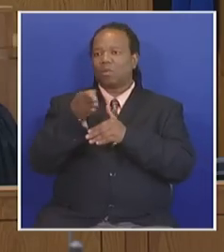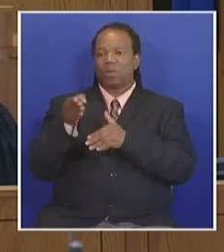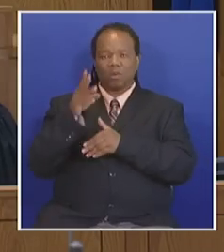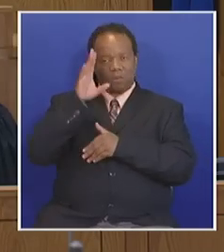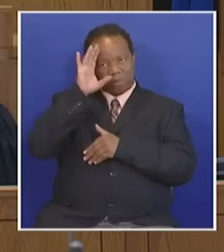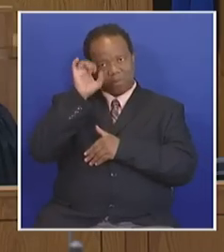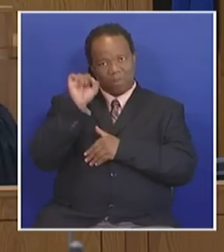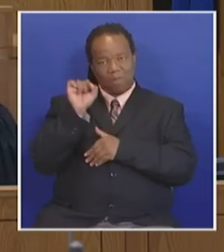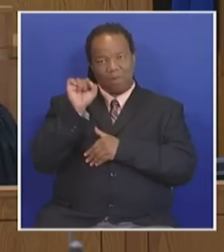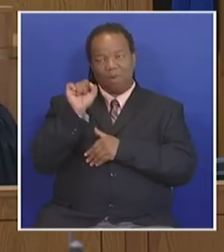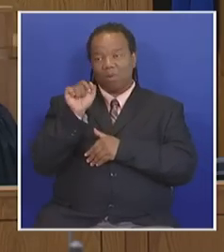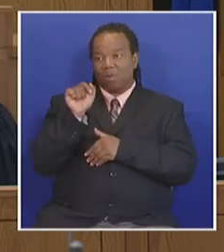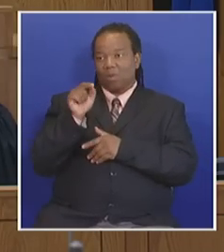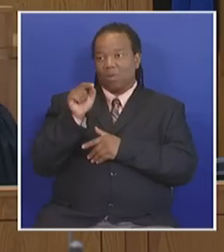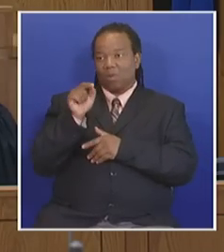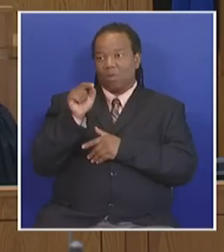sometimes what you think,